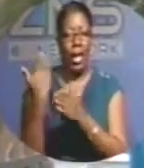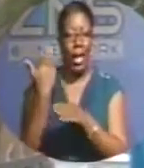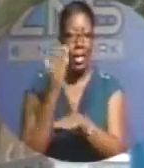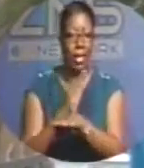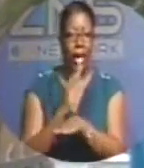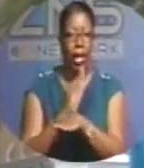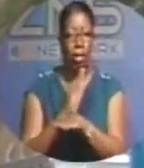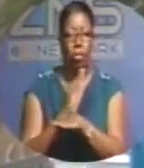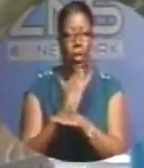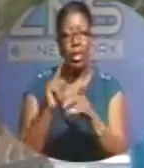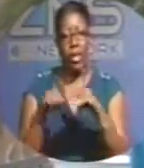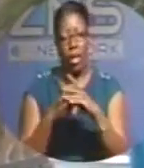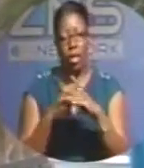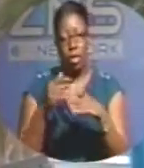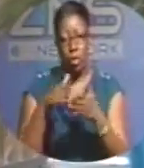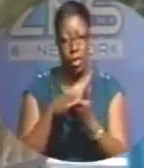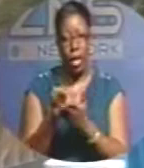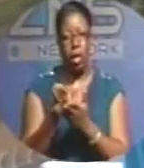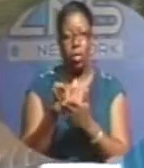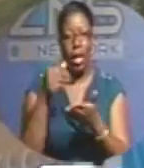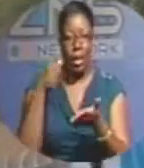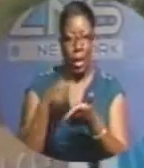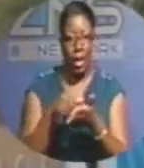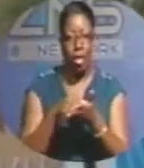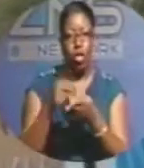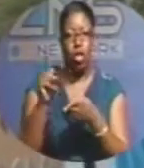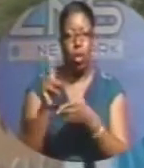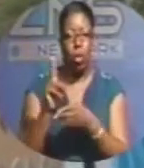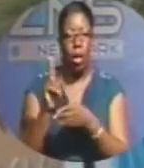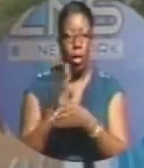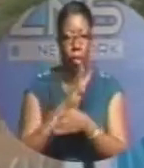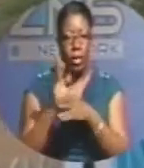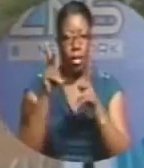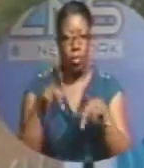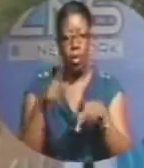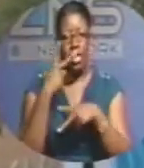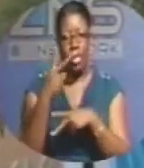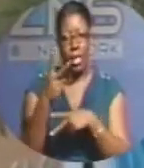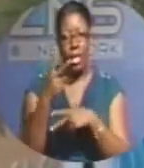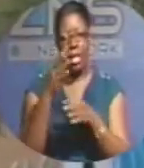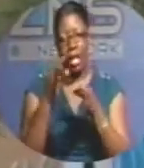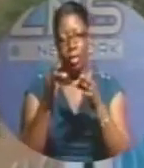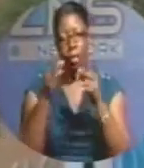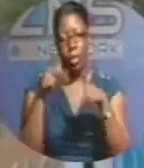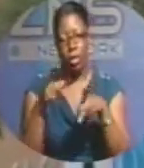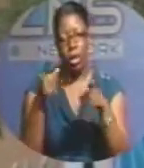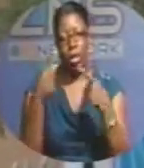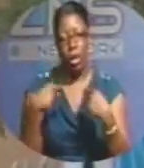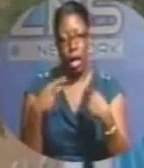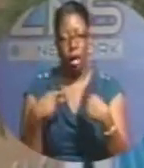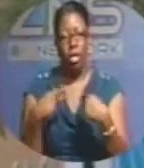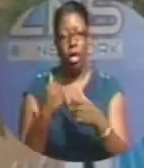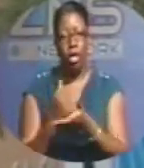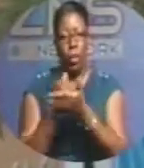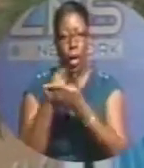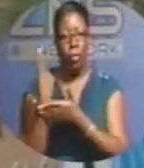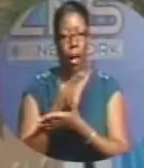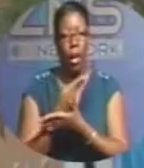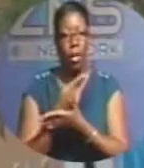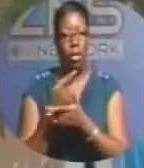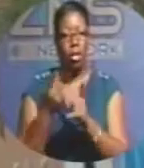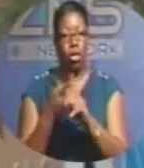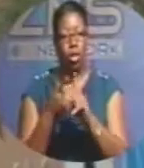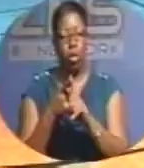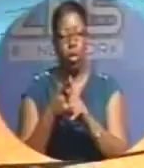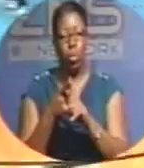last night we started to send out some letters to business firms to try and see if someone can come on board to help us defray that